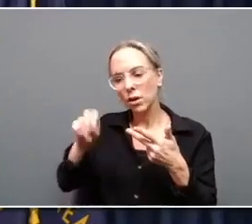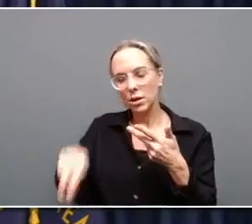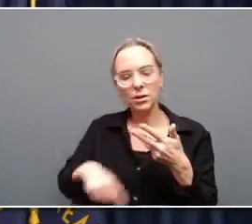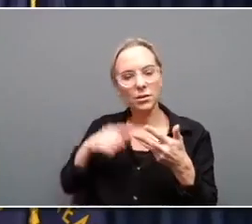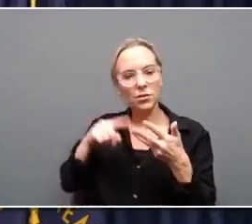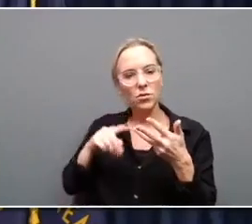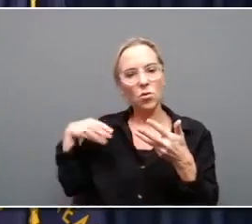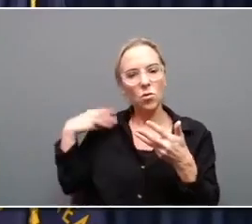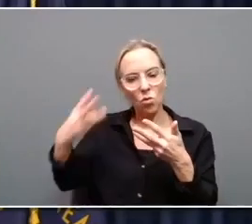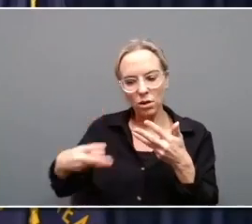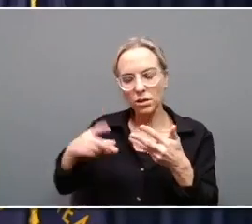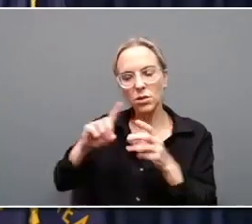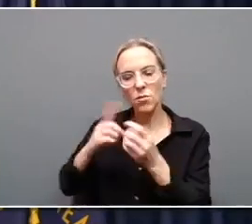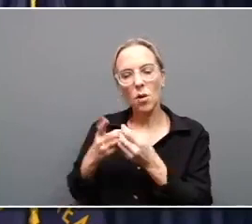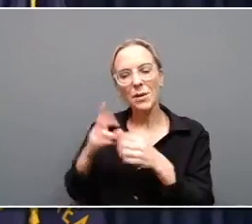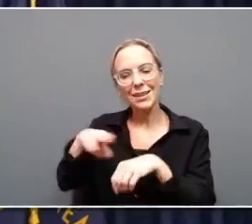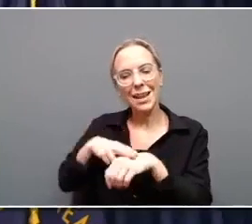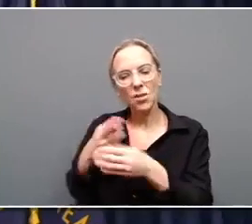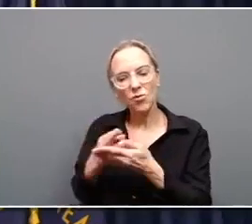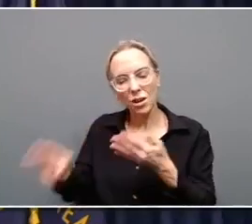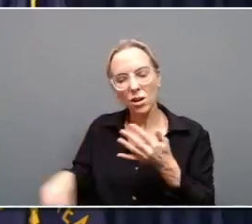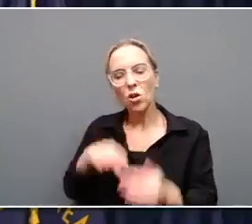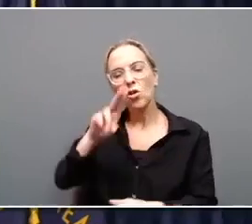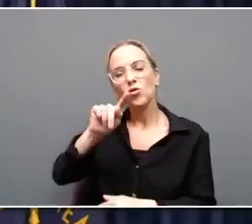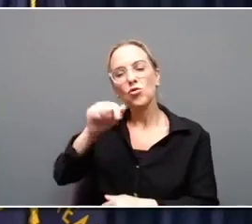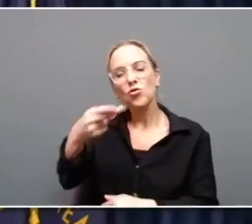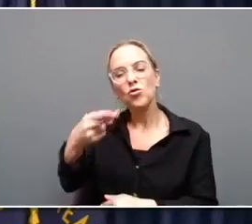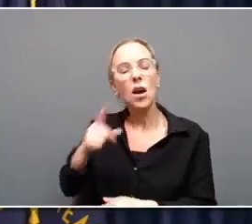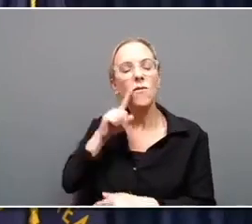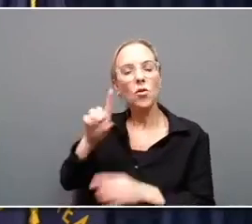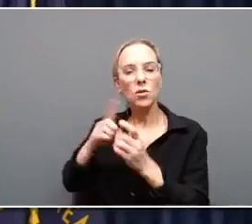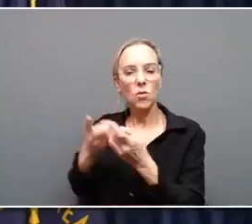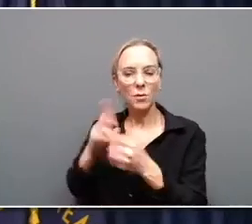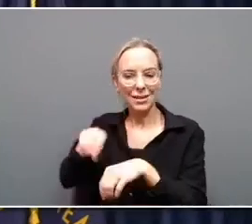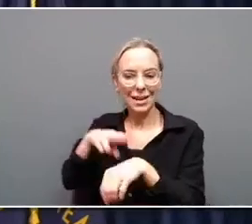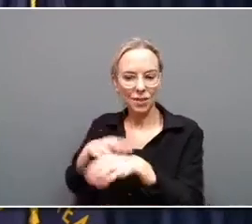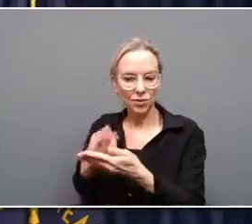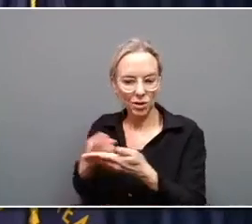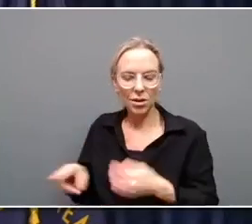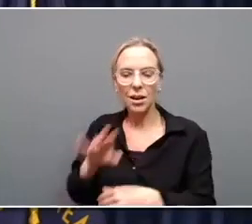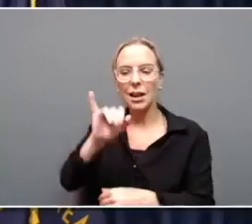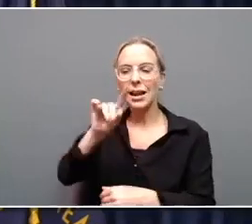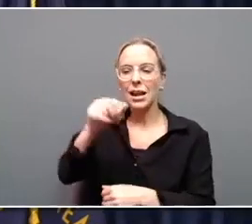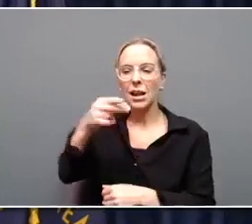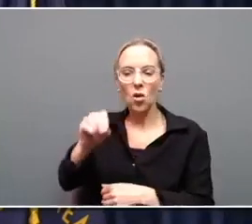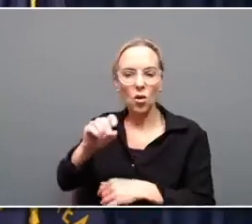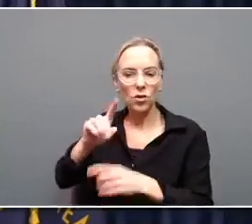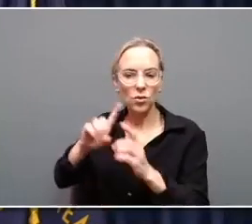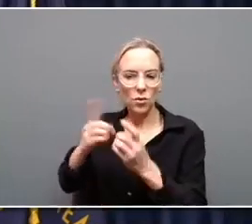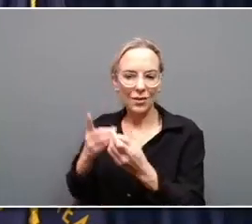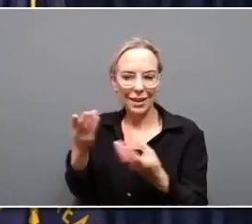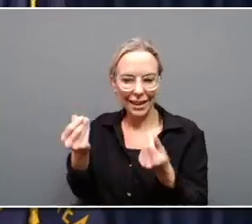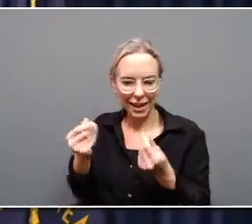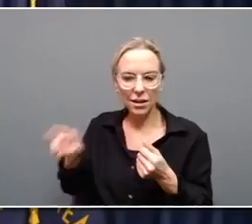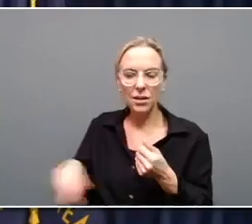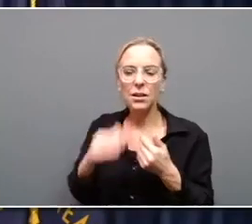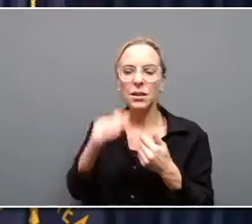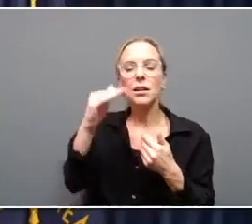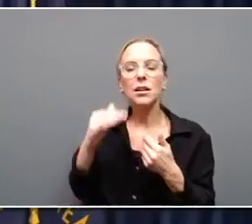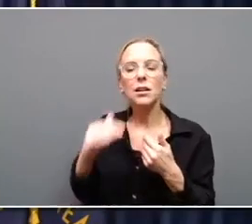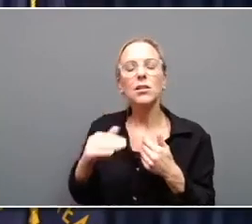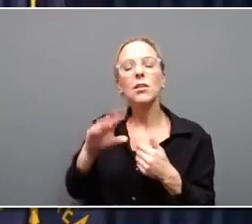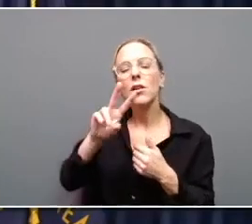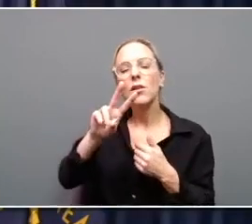Natural Resources, the Utah Department of Natural Resources, the Idaho Department of Lands, the Arkansas Department of Agriculture, the